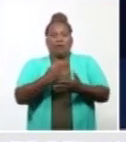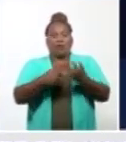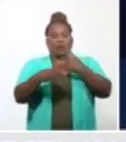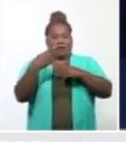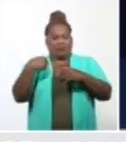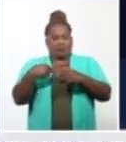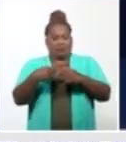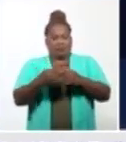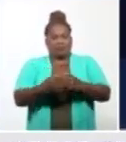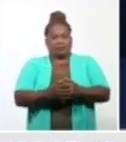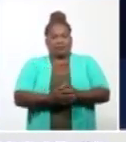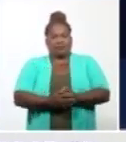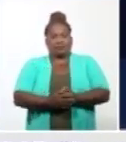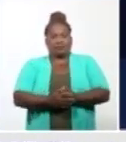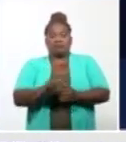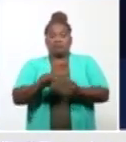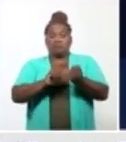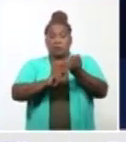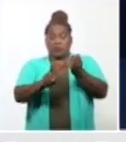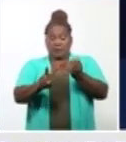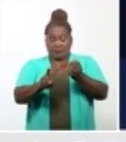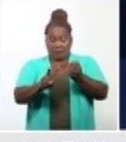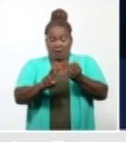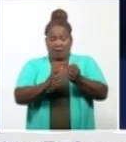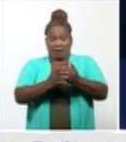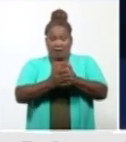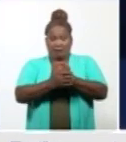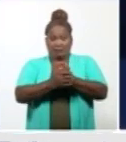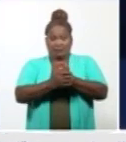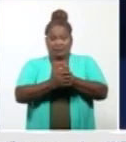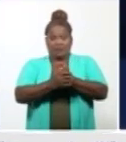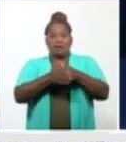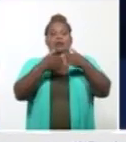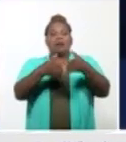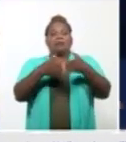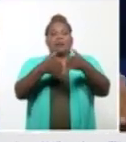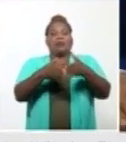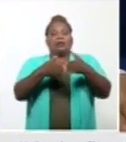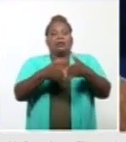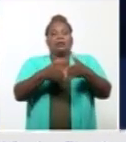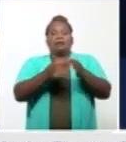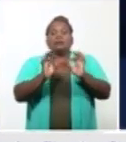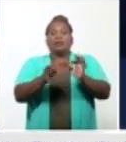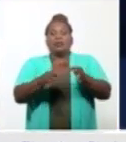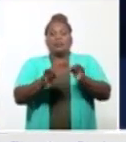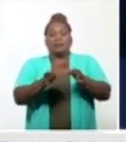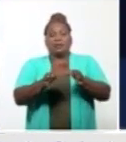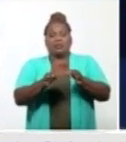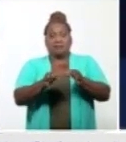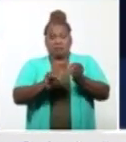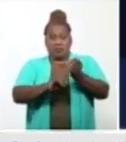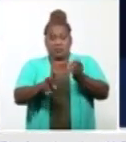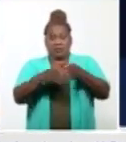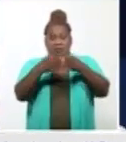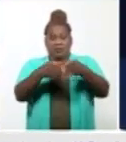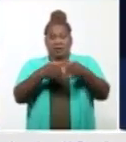not lifted its restrictions and has even increased them.